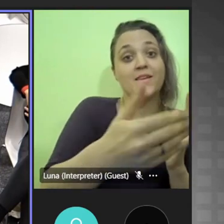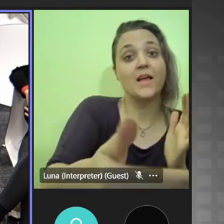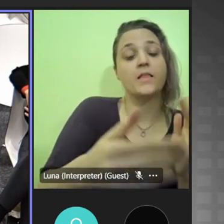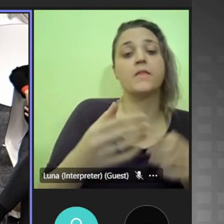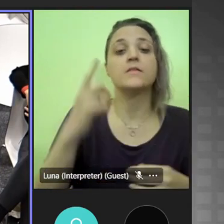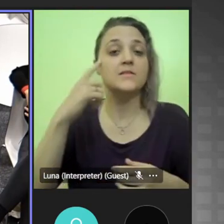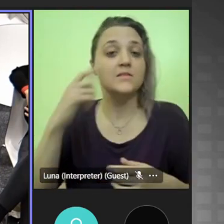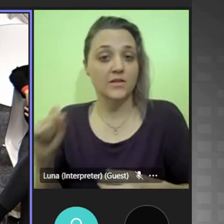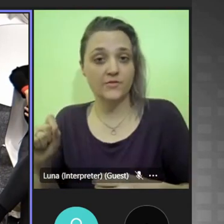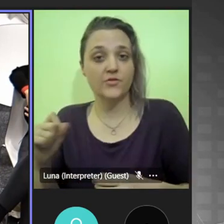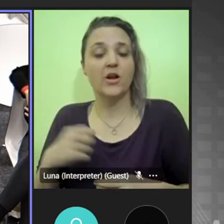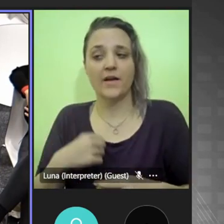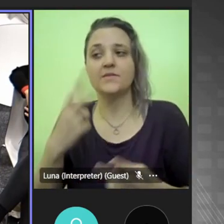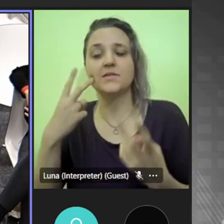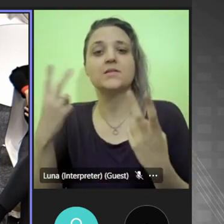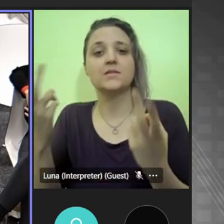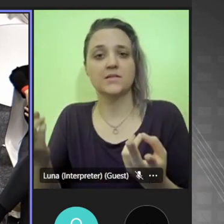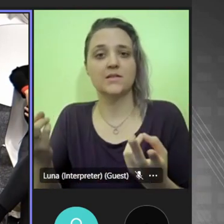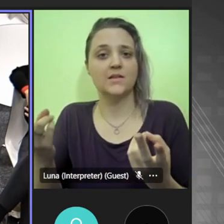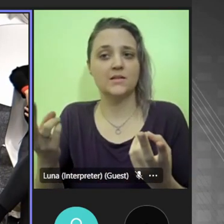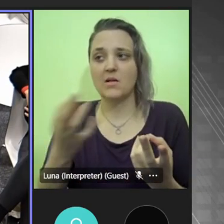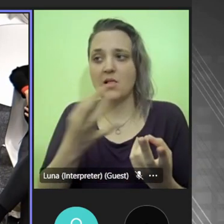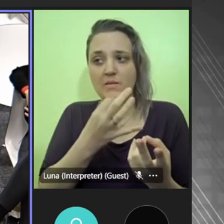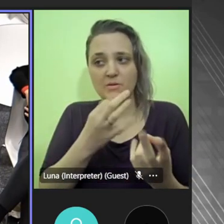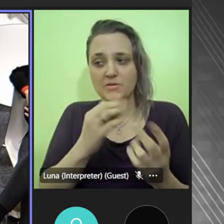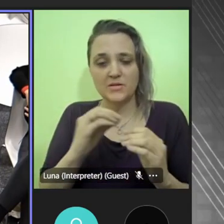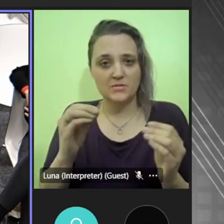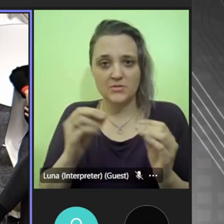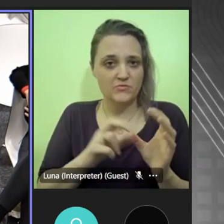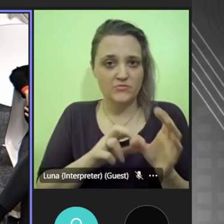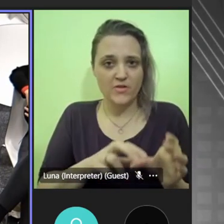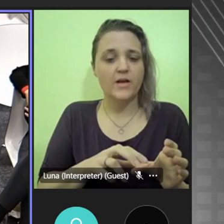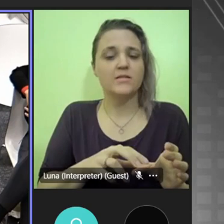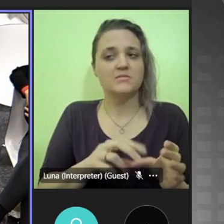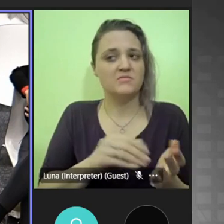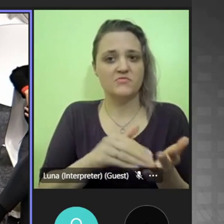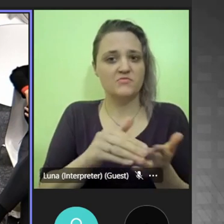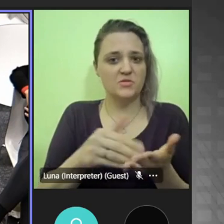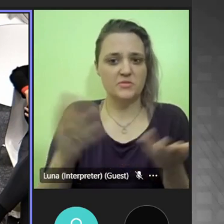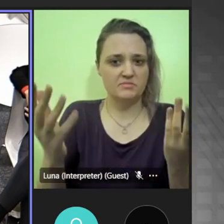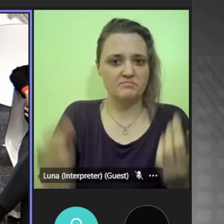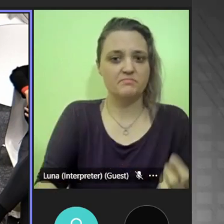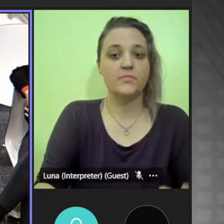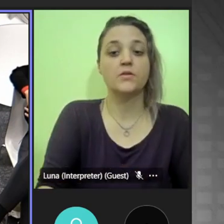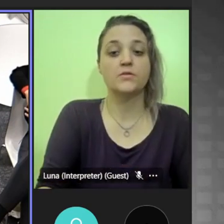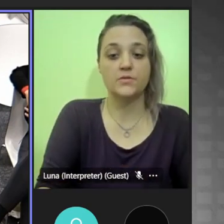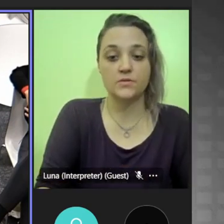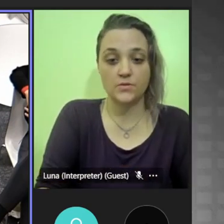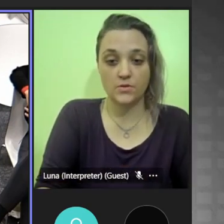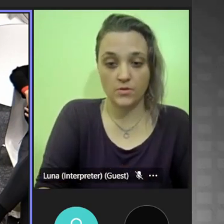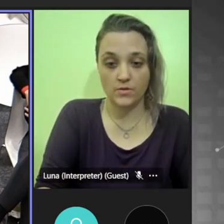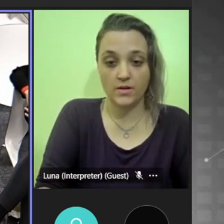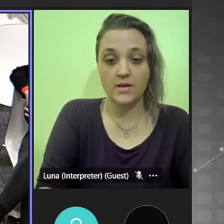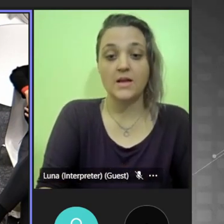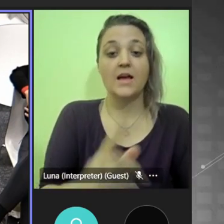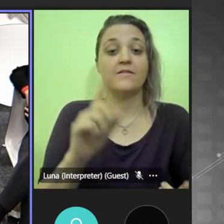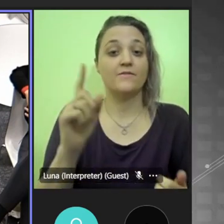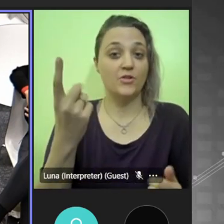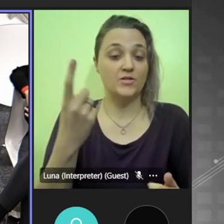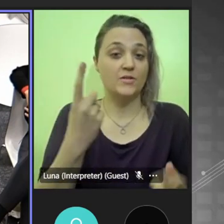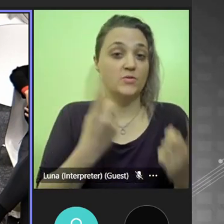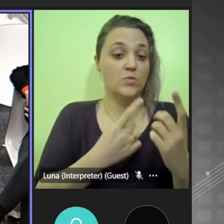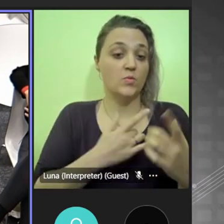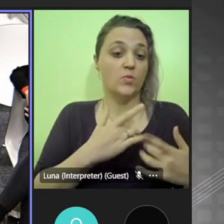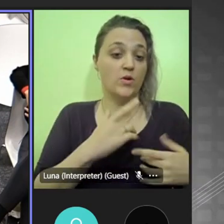the Orange Line being real frequent and the Silver Line, which I have seen hardly anybody rides, not being that frequent. At first